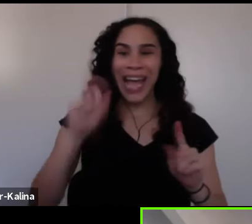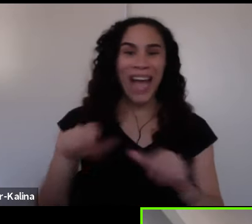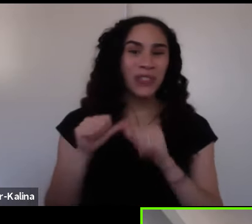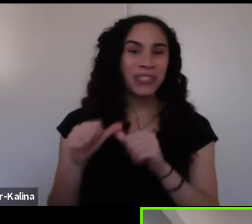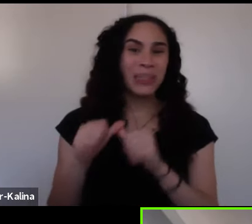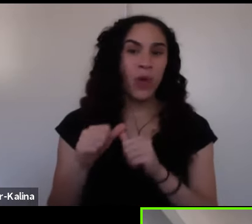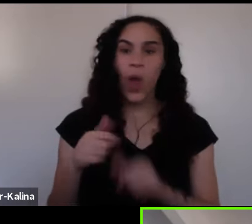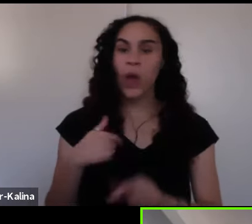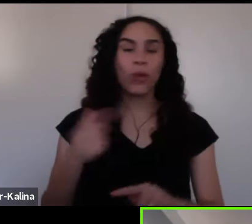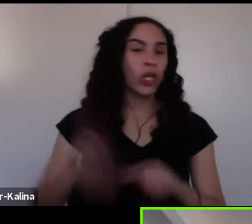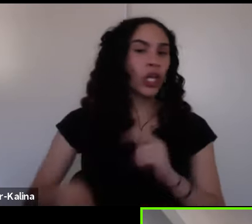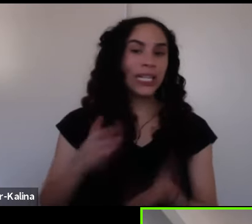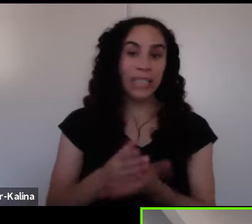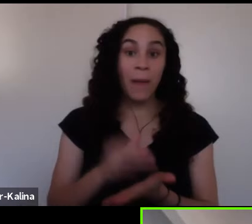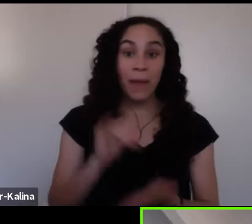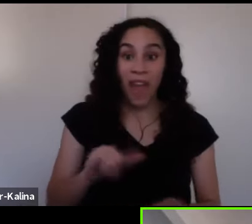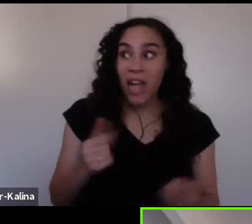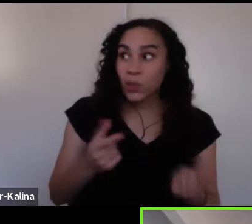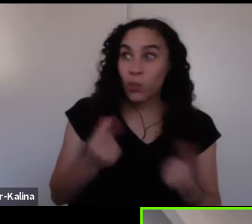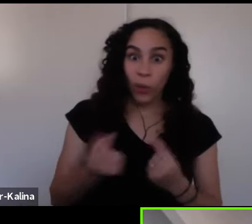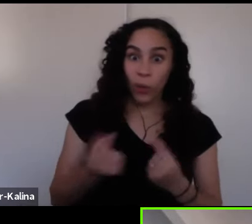That's what we were doing.